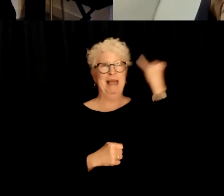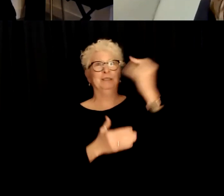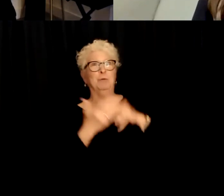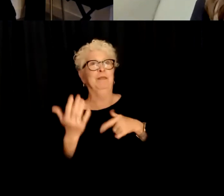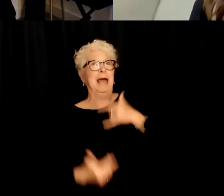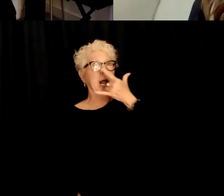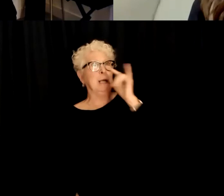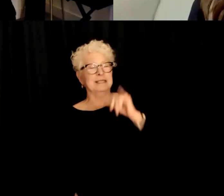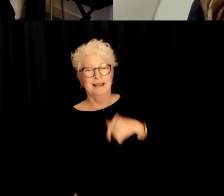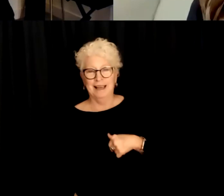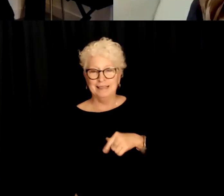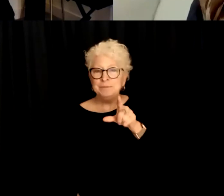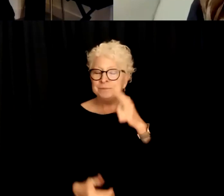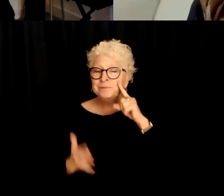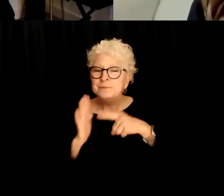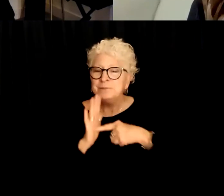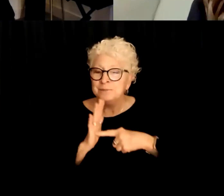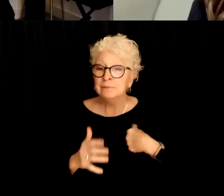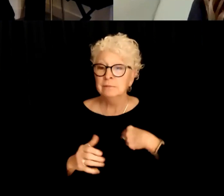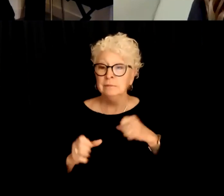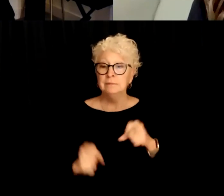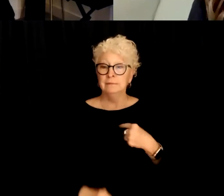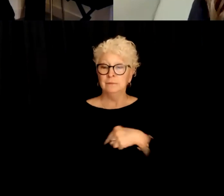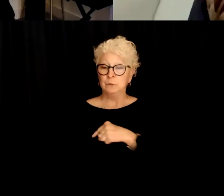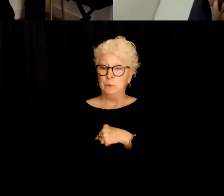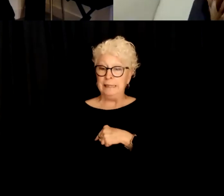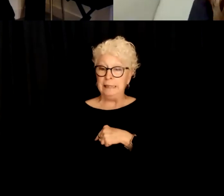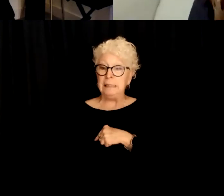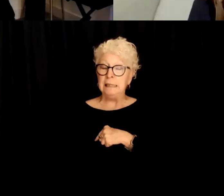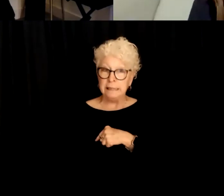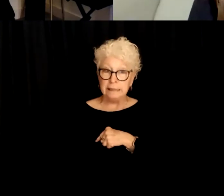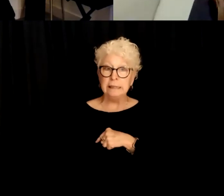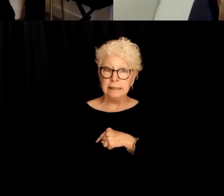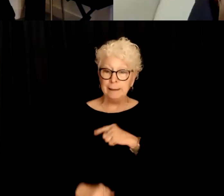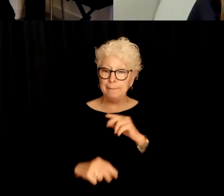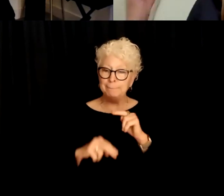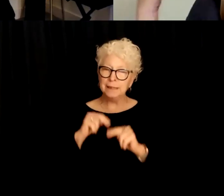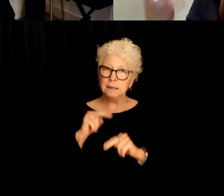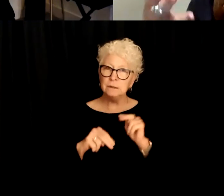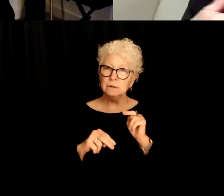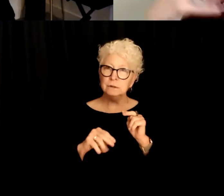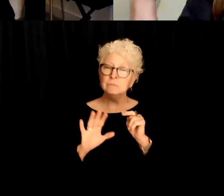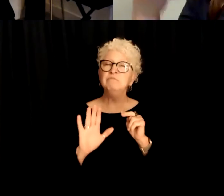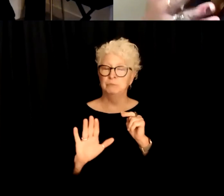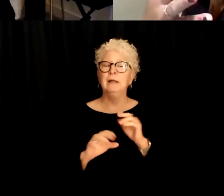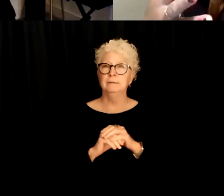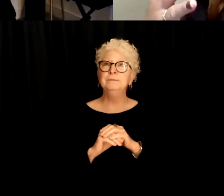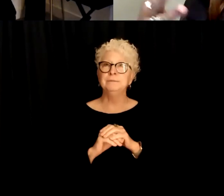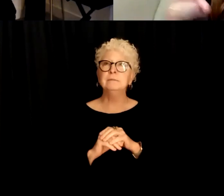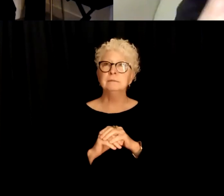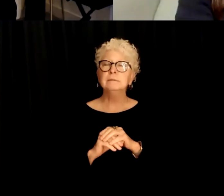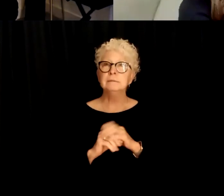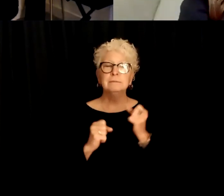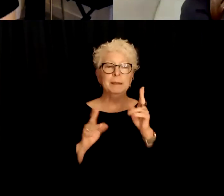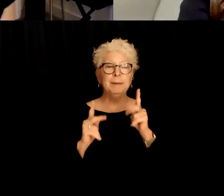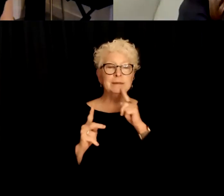we could build, because a bunch of people have asked to look, there's the